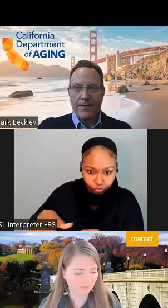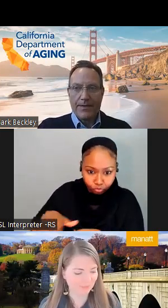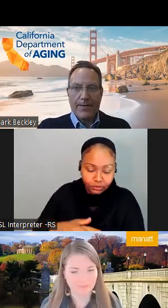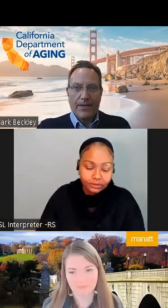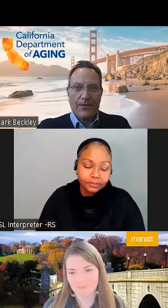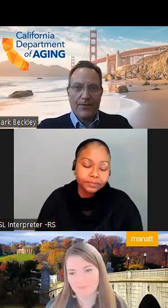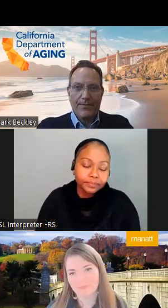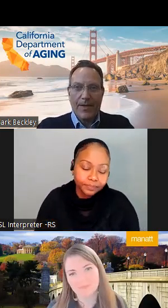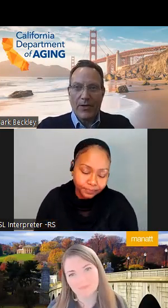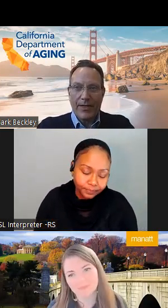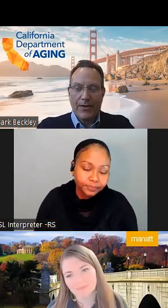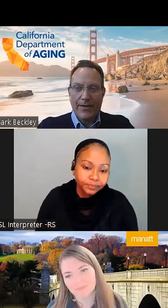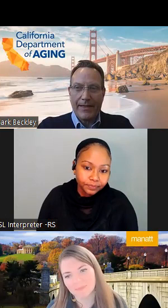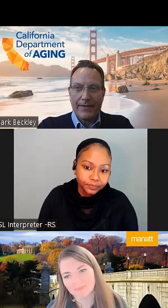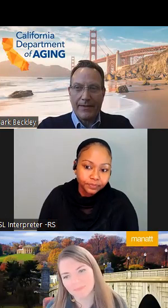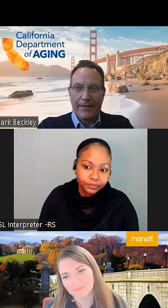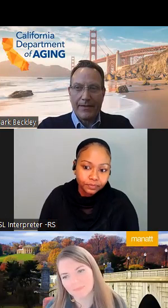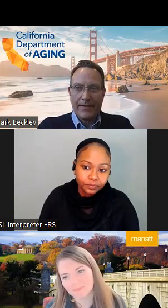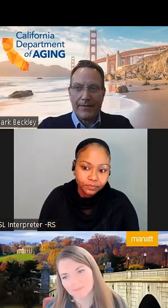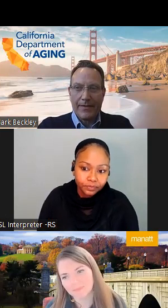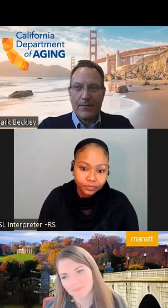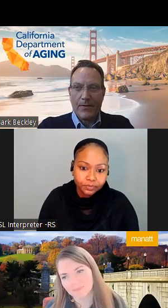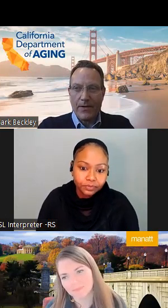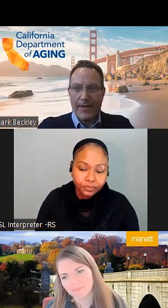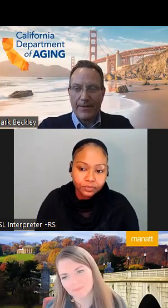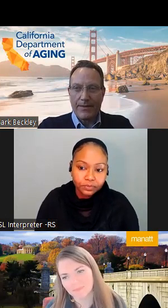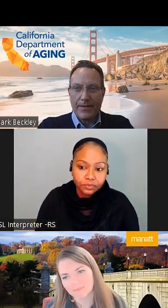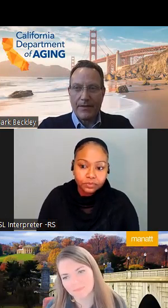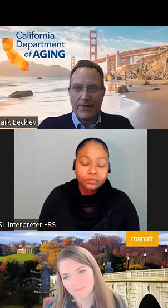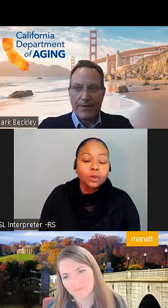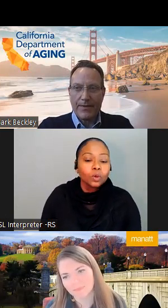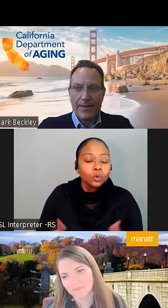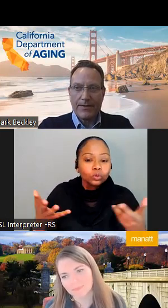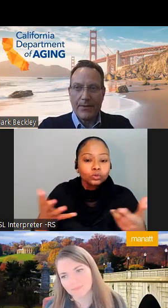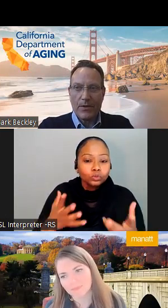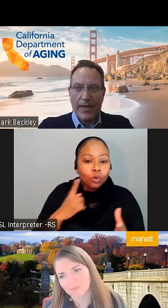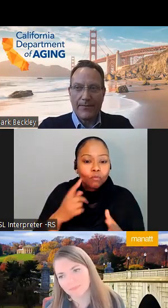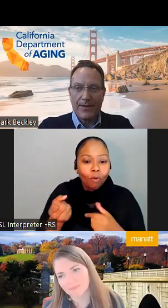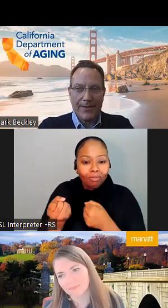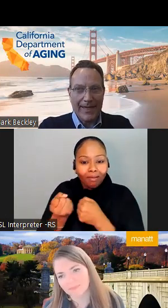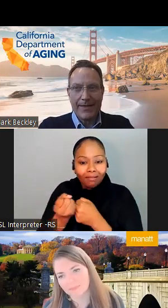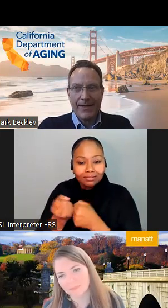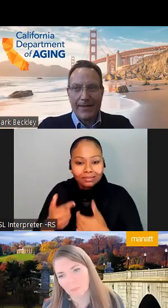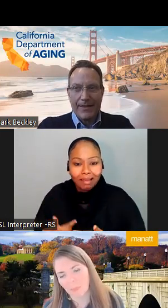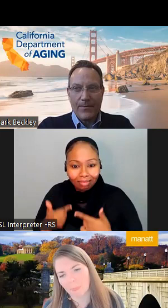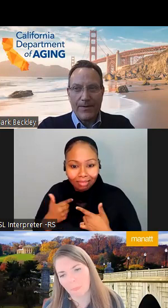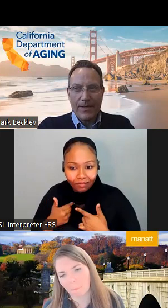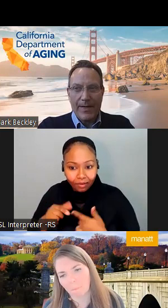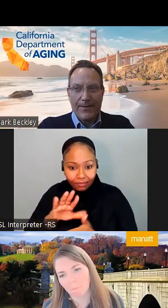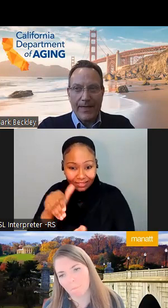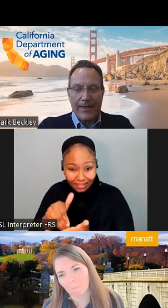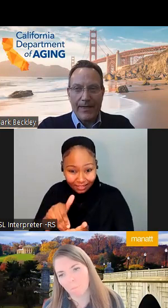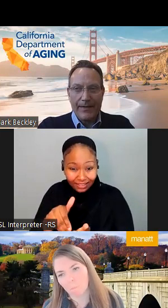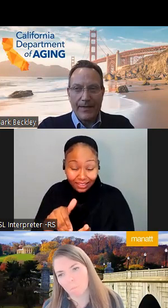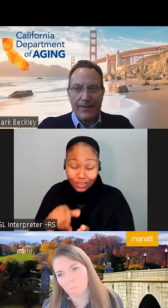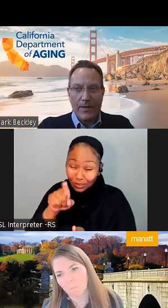on the subacute and memory care and definitely hear about assisted living facilities. We will have to, yeah, definitely think